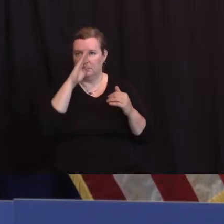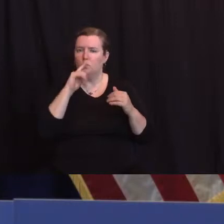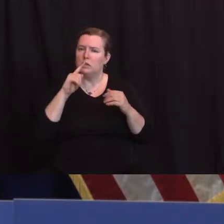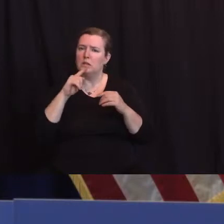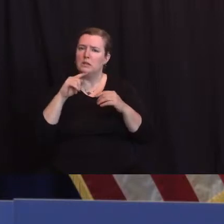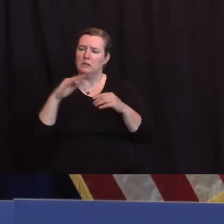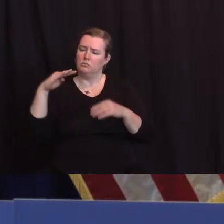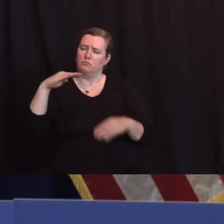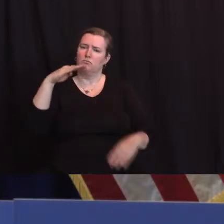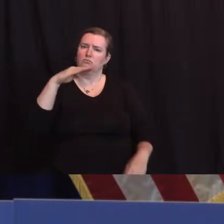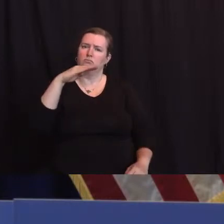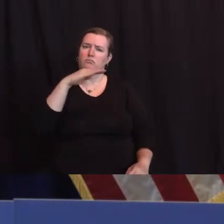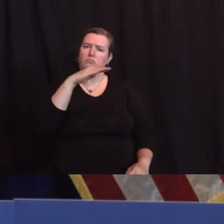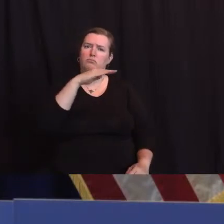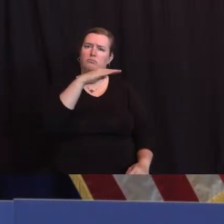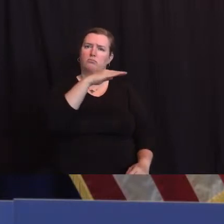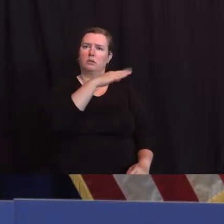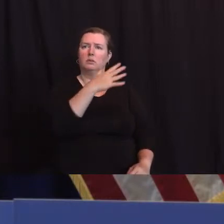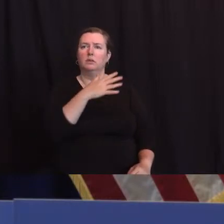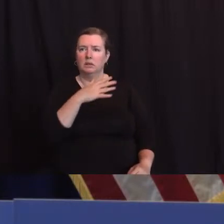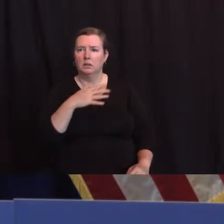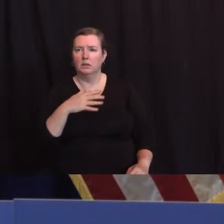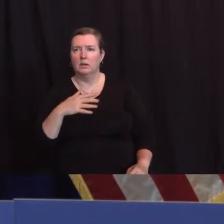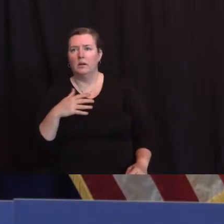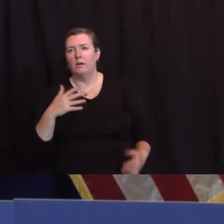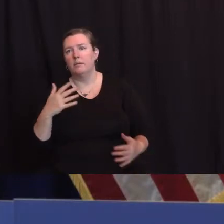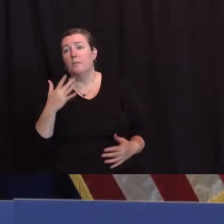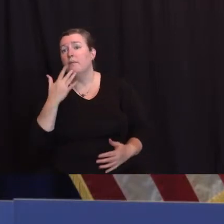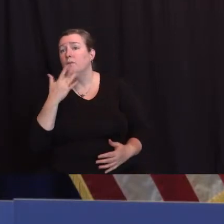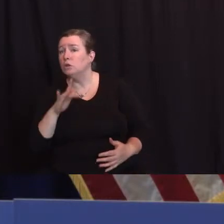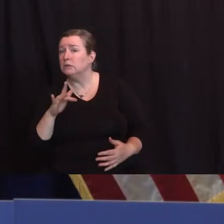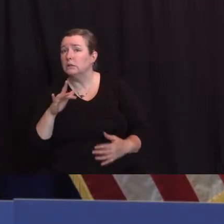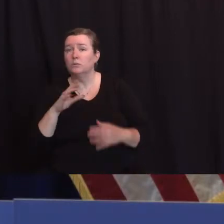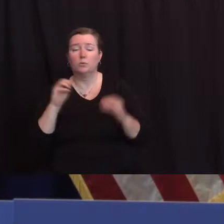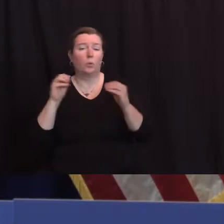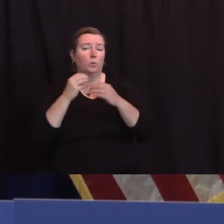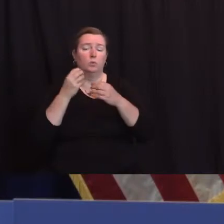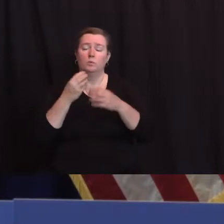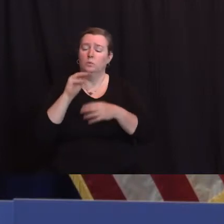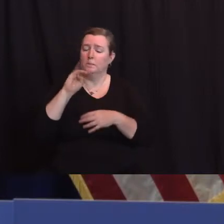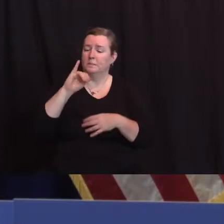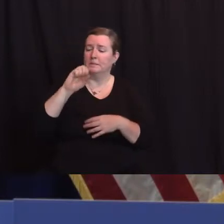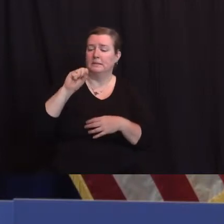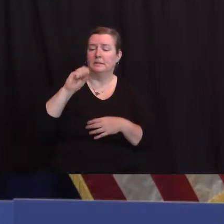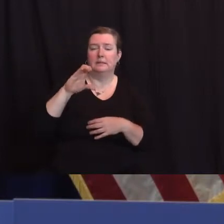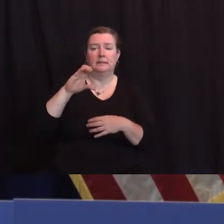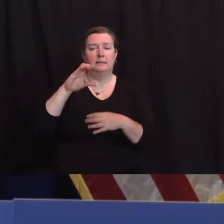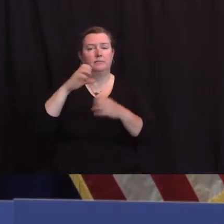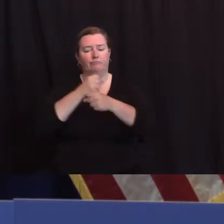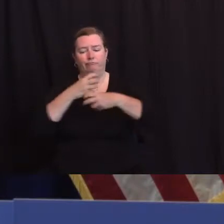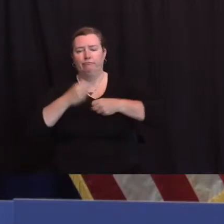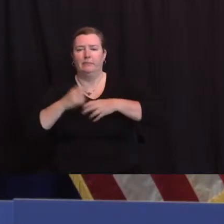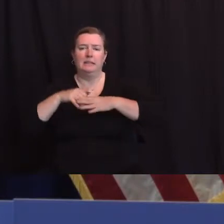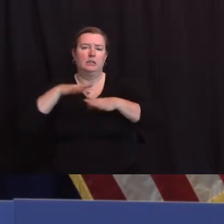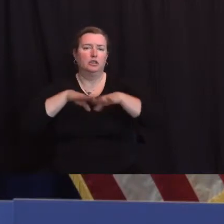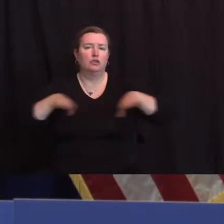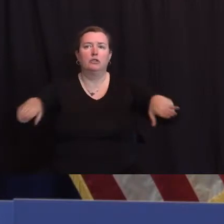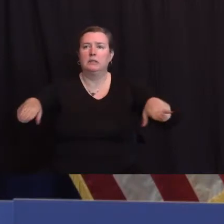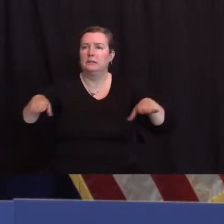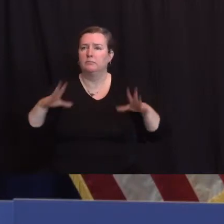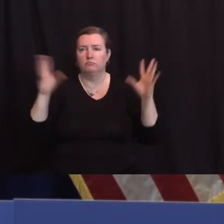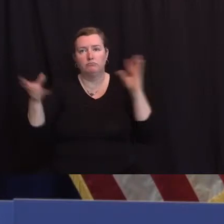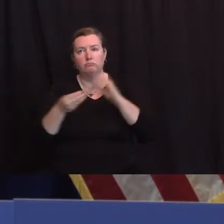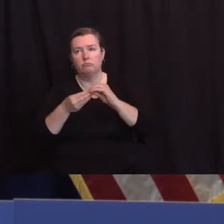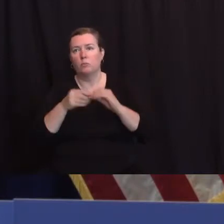flat. Unfortunately, there are no new cases of multisystem inflammatory syndrome in children. There are currently